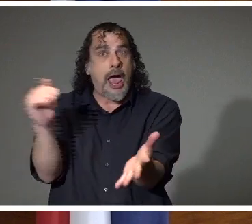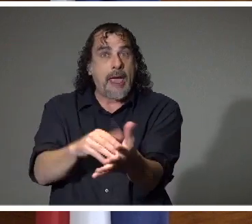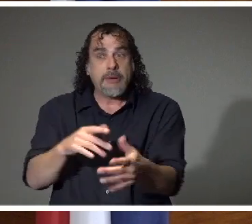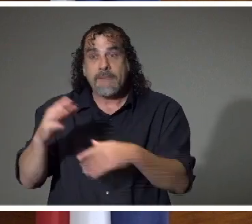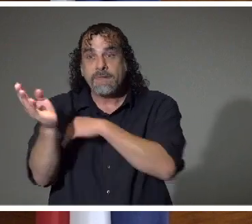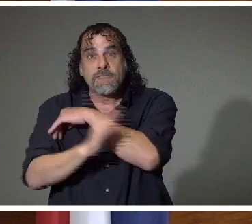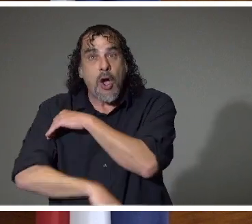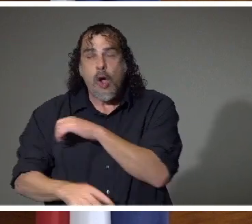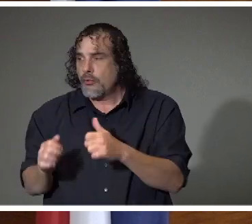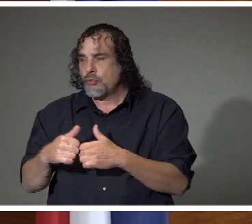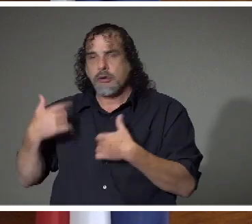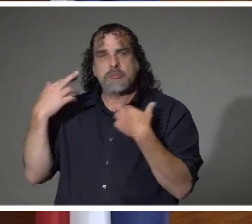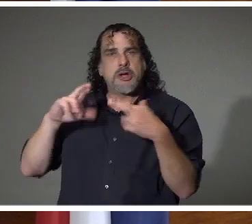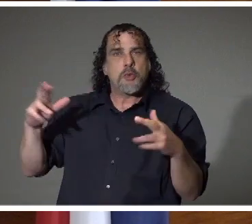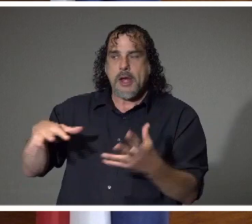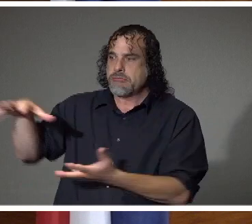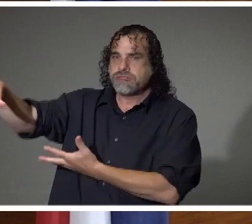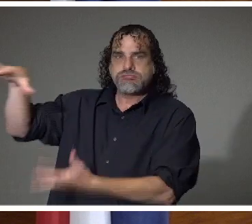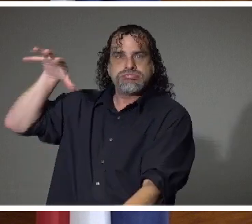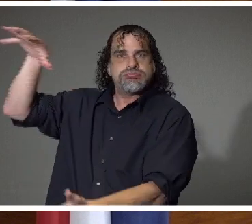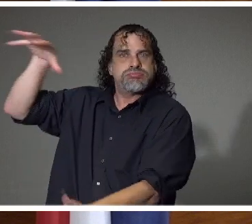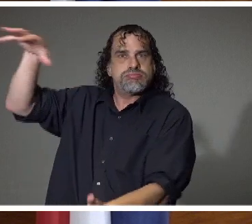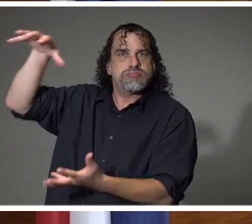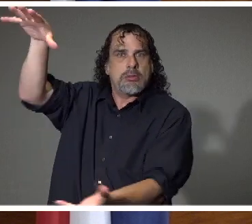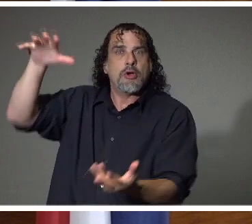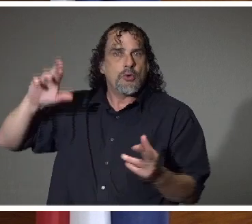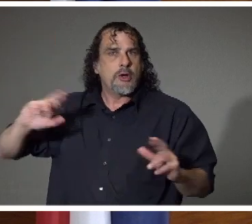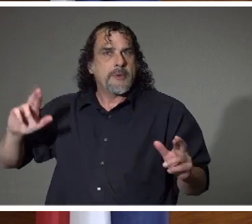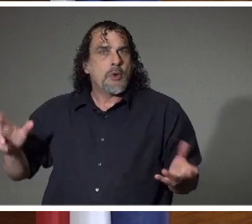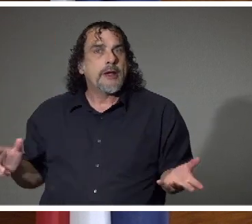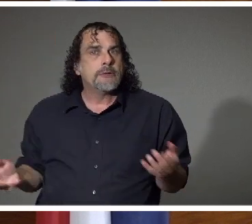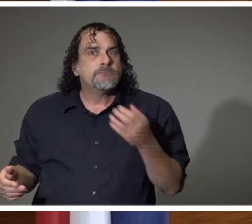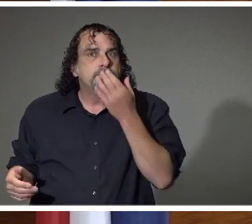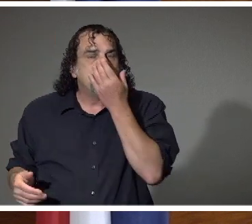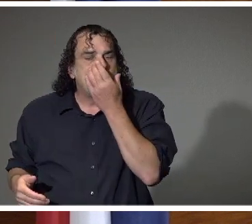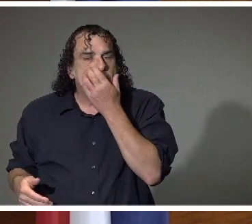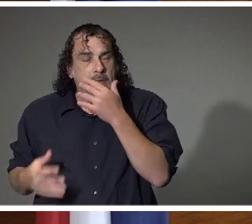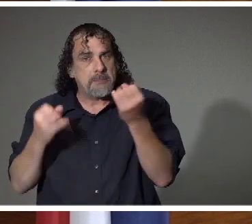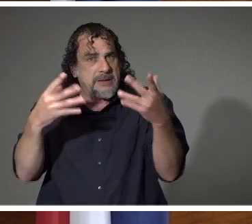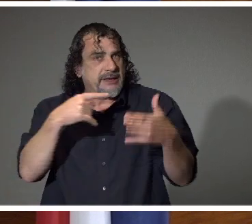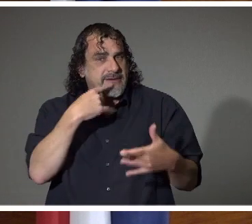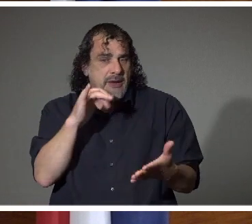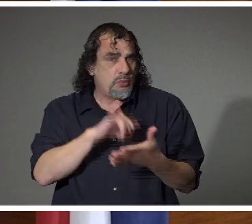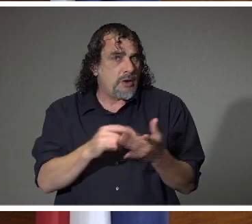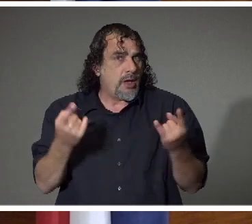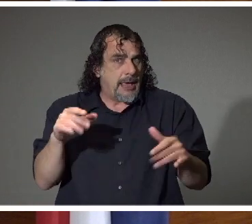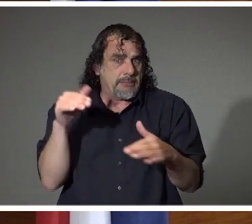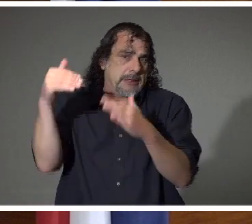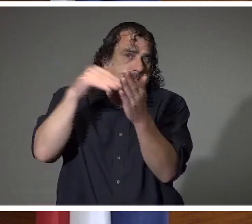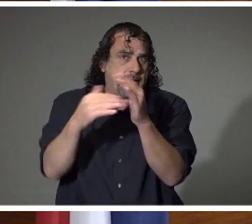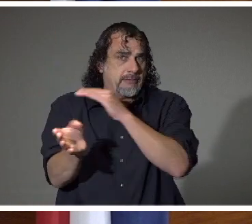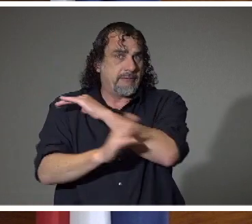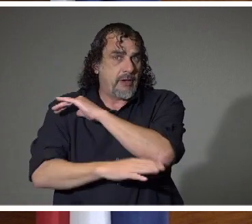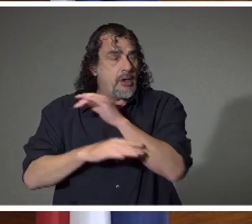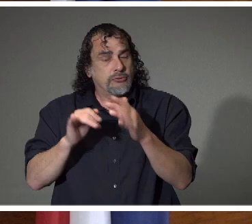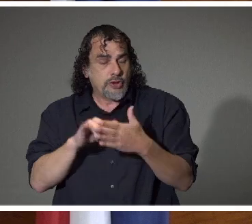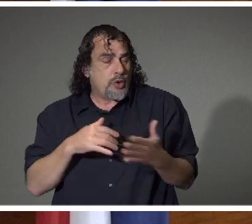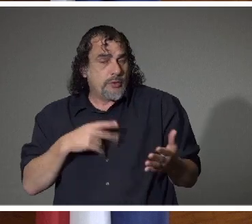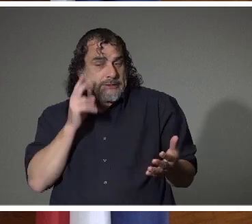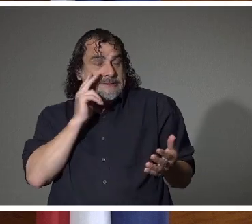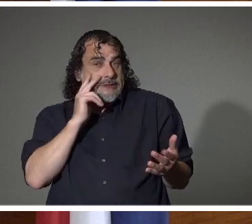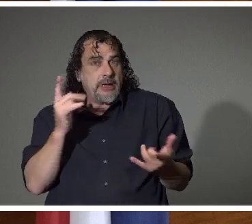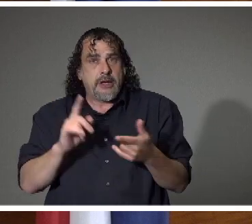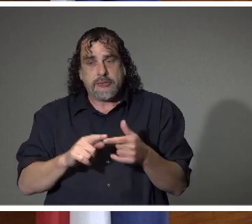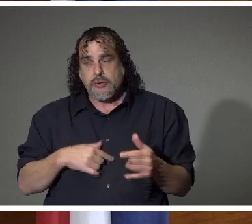fall, which is what many people have said may be the case. But please continue to supply